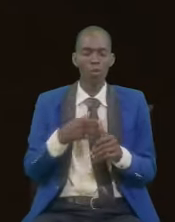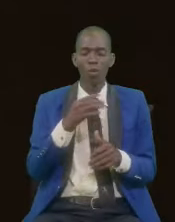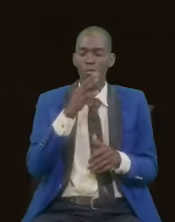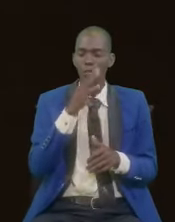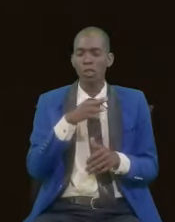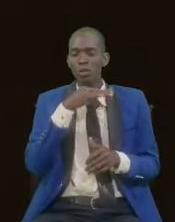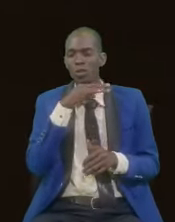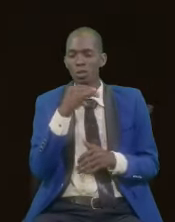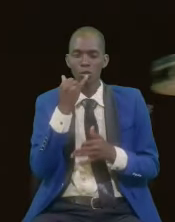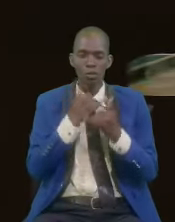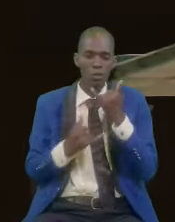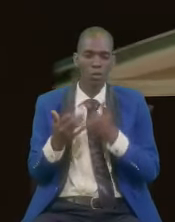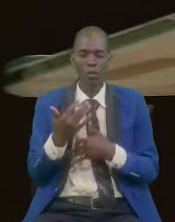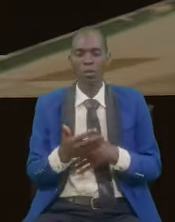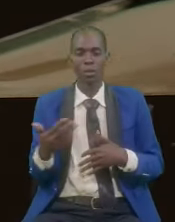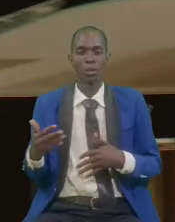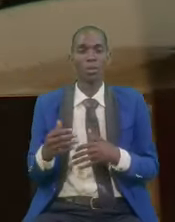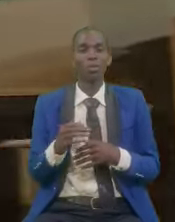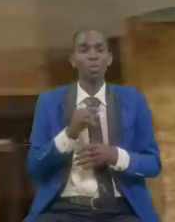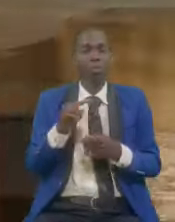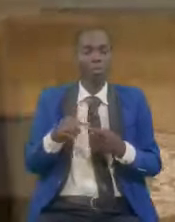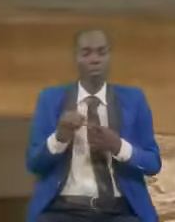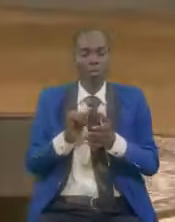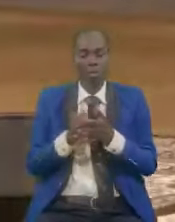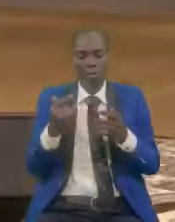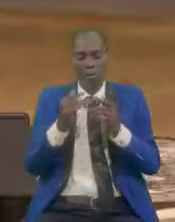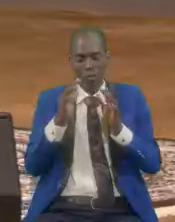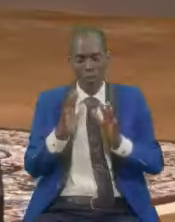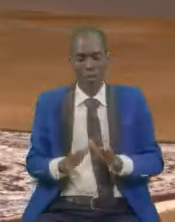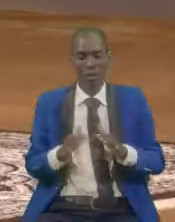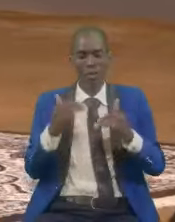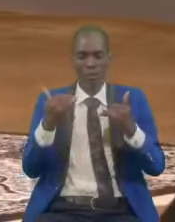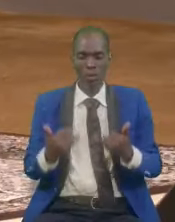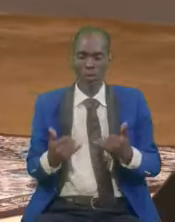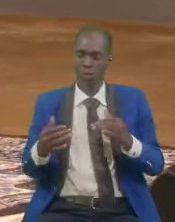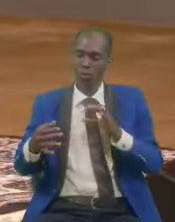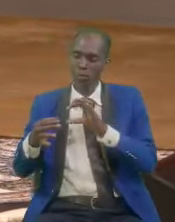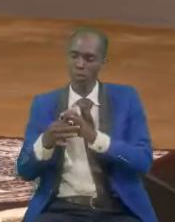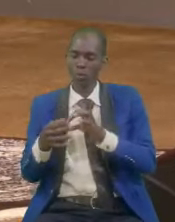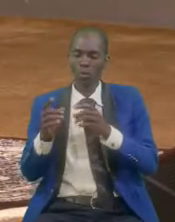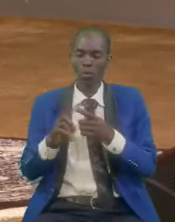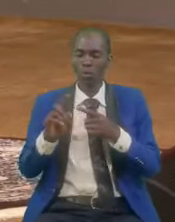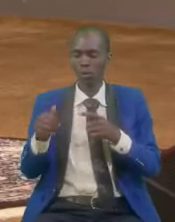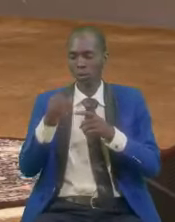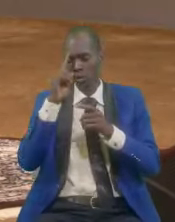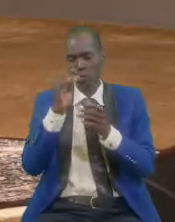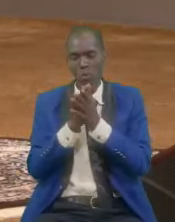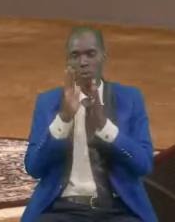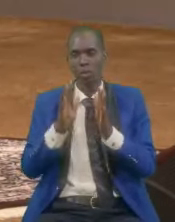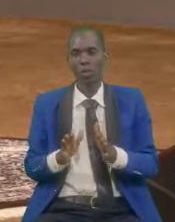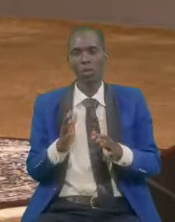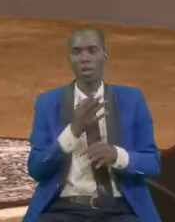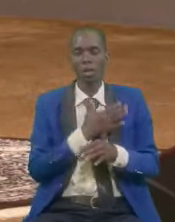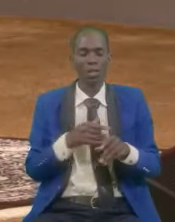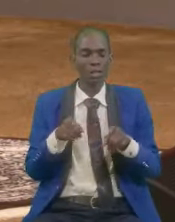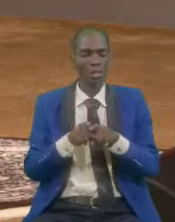naughtiness flows into so-called believers, and as teachers find it